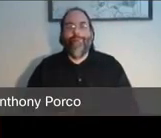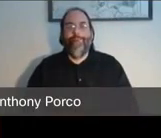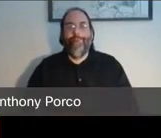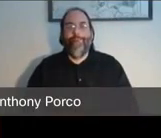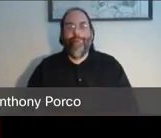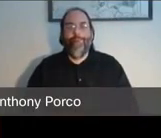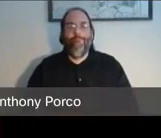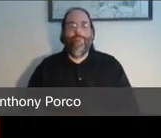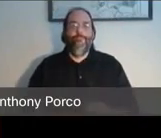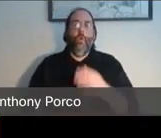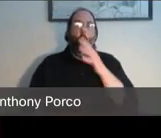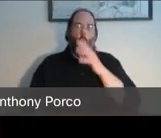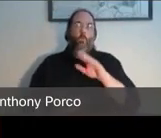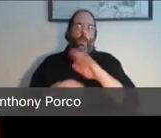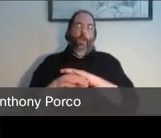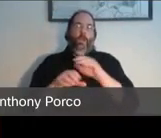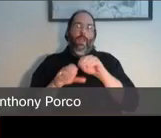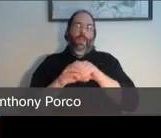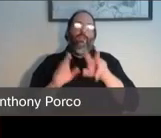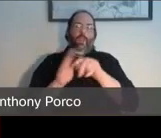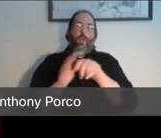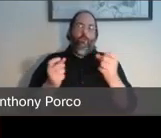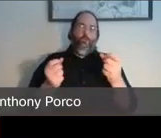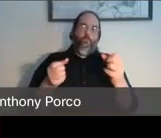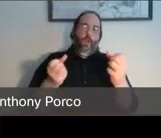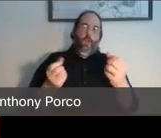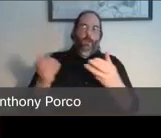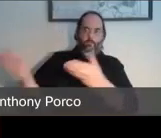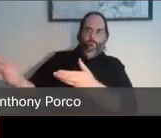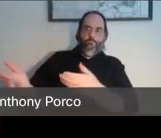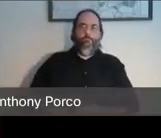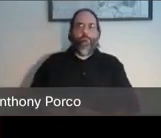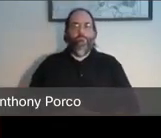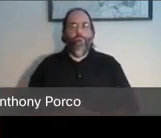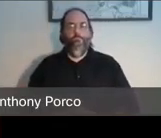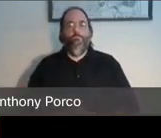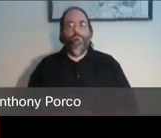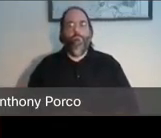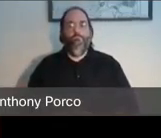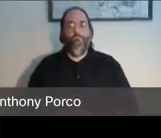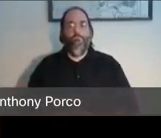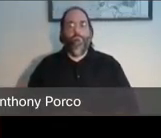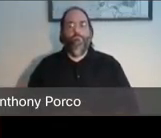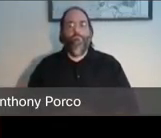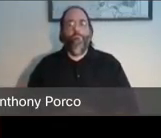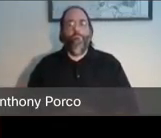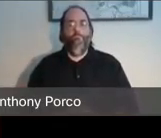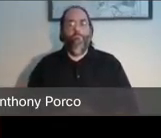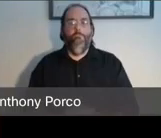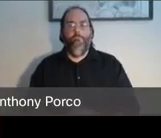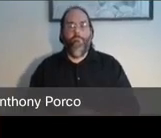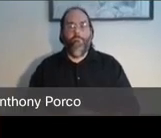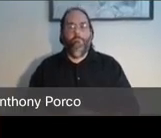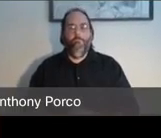Our why is to empower our clients to tap into their